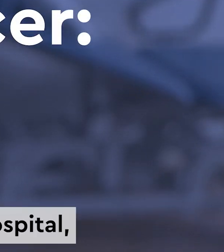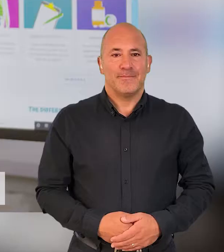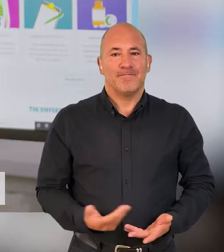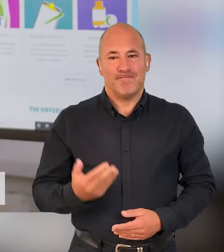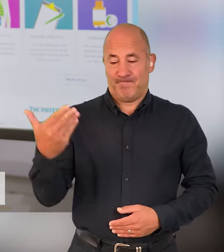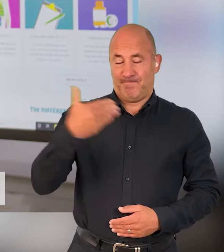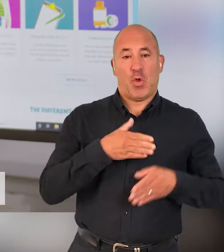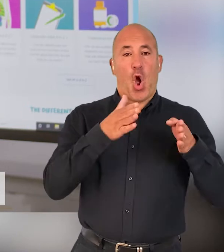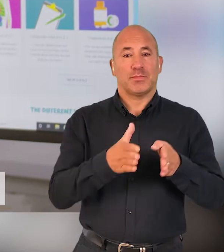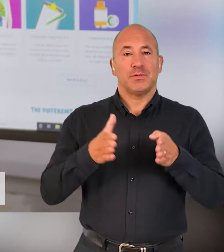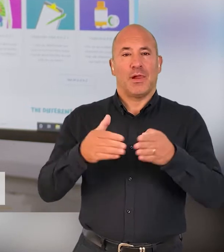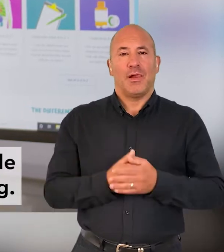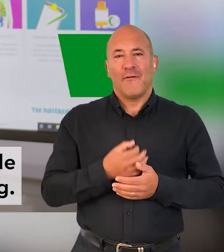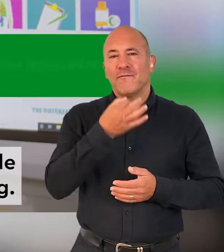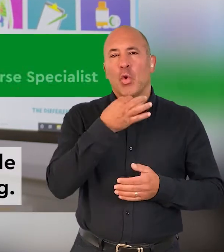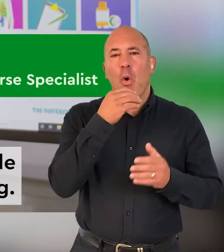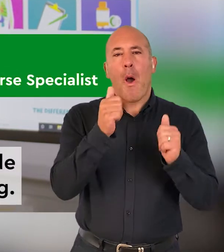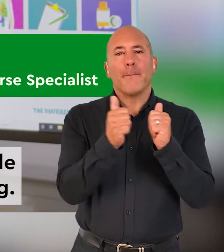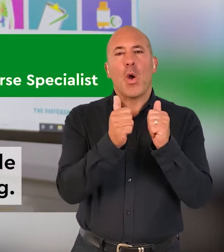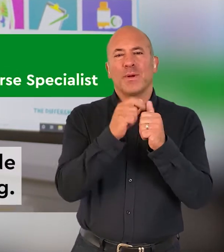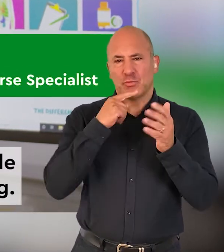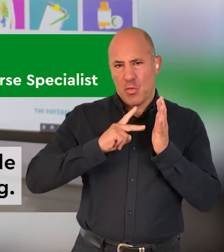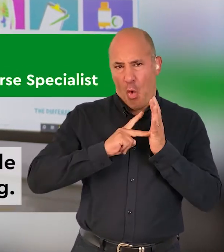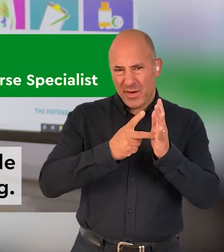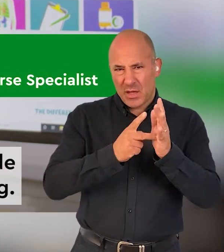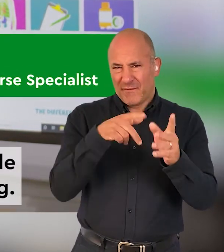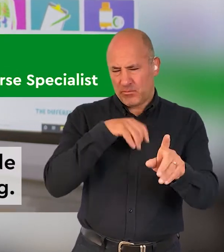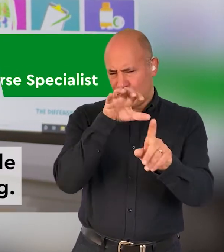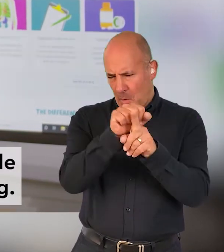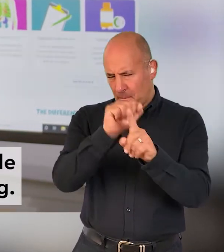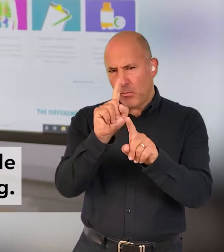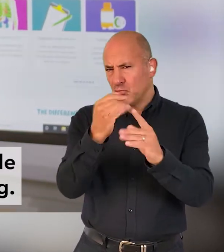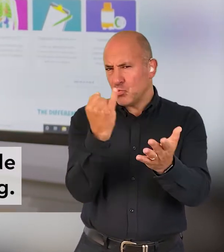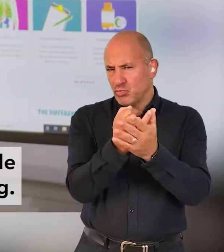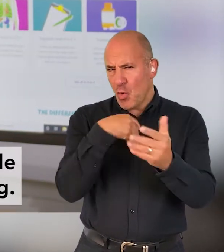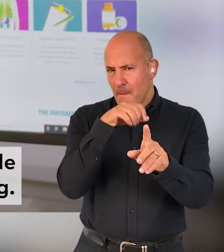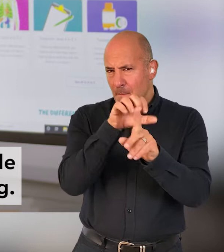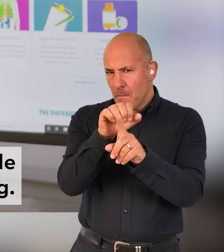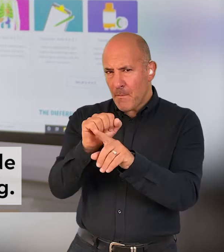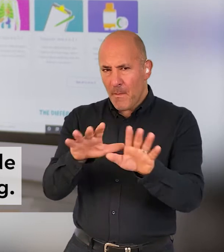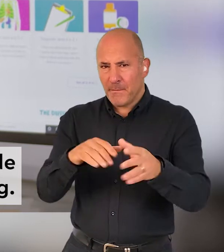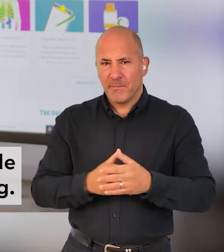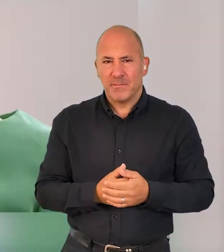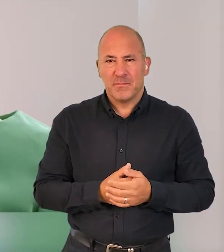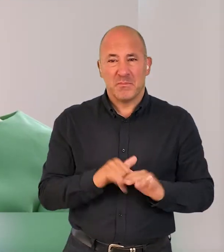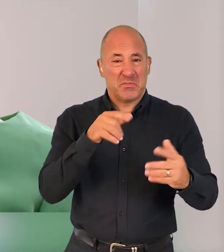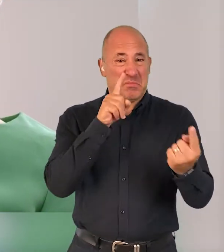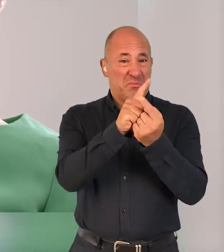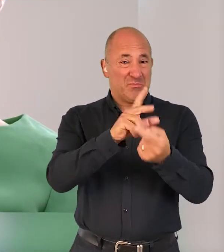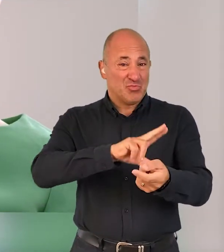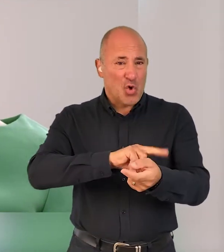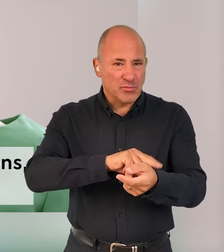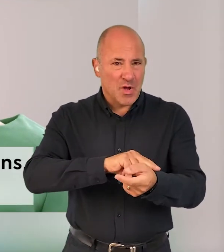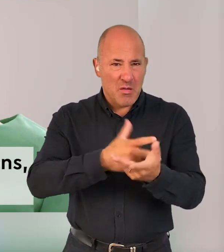When you first come to the hospital, a number of appointments will be made for you to help diagnose what is wrong. You may